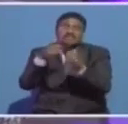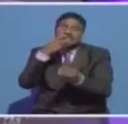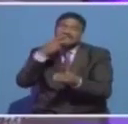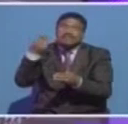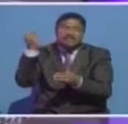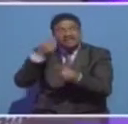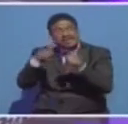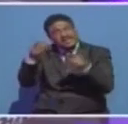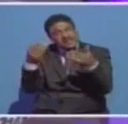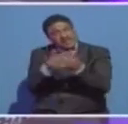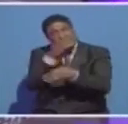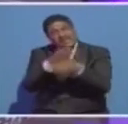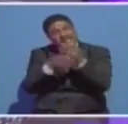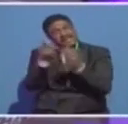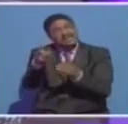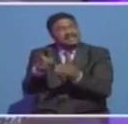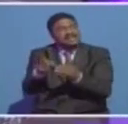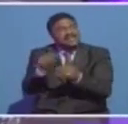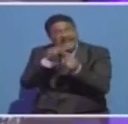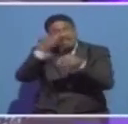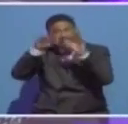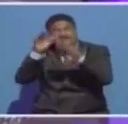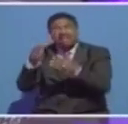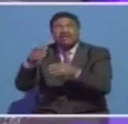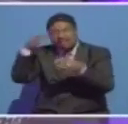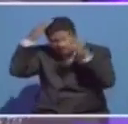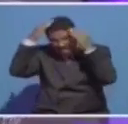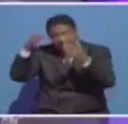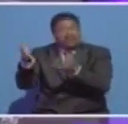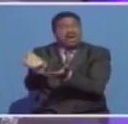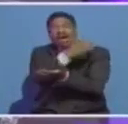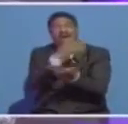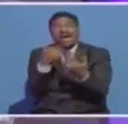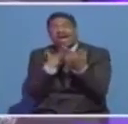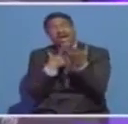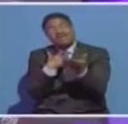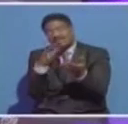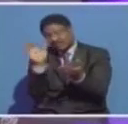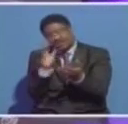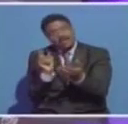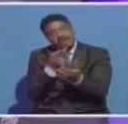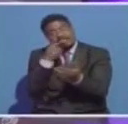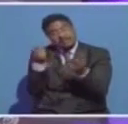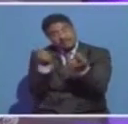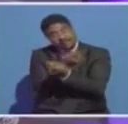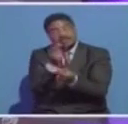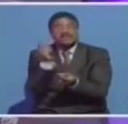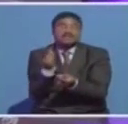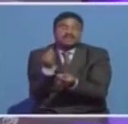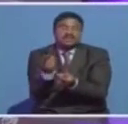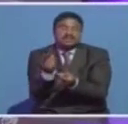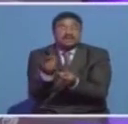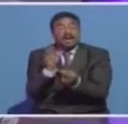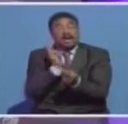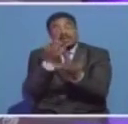one heavy wind and the roof is blown off. So we would like the contractors to take responsibility for the materials that